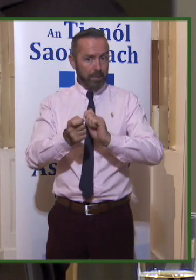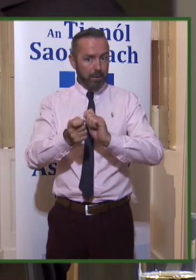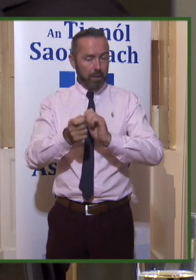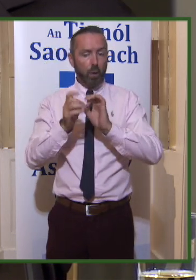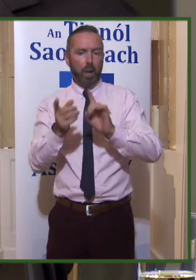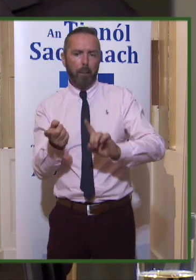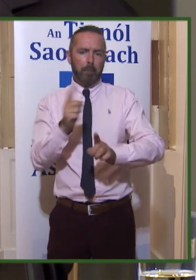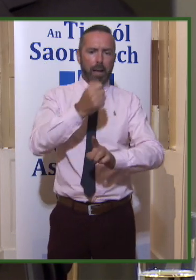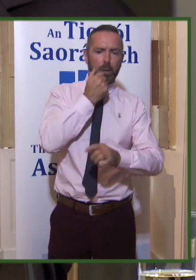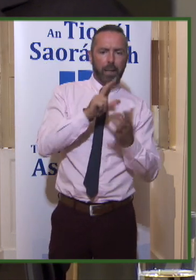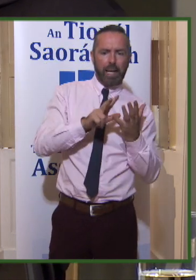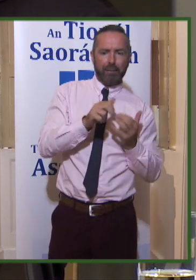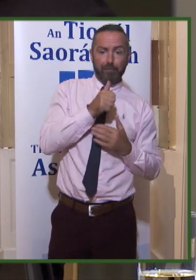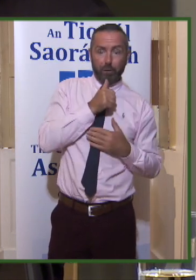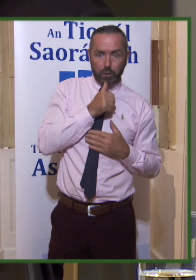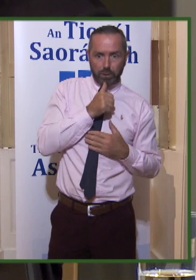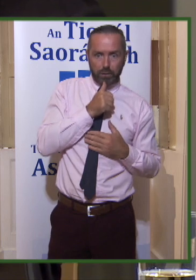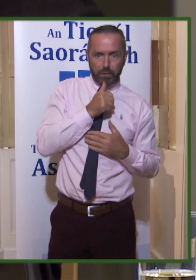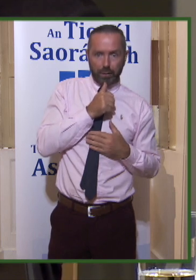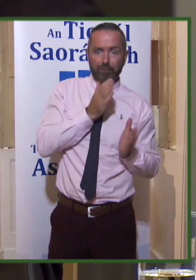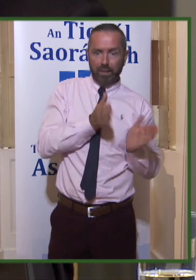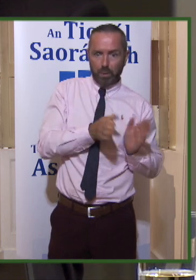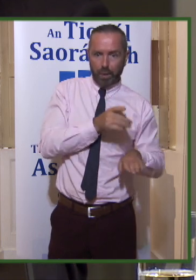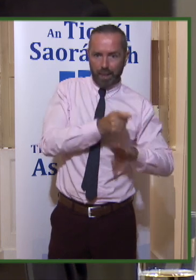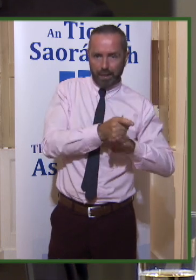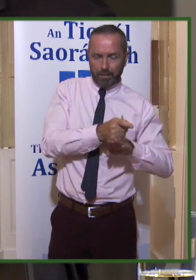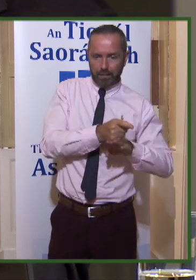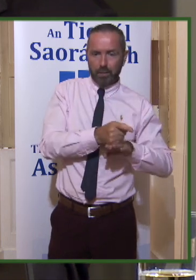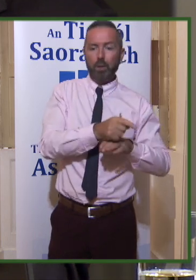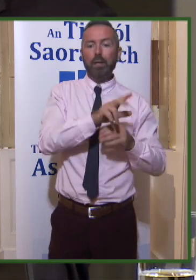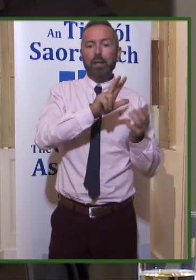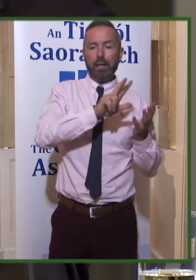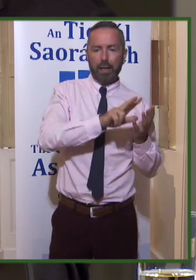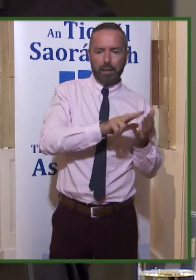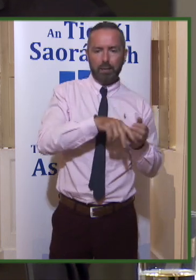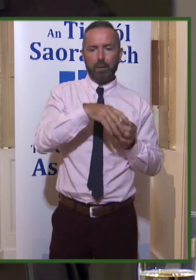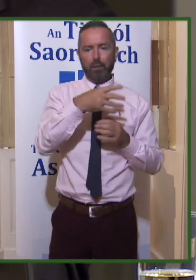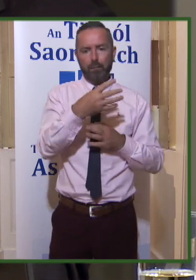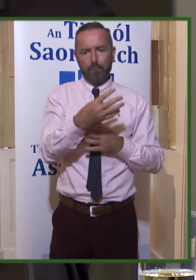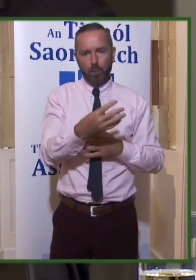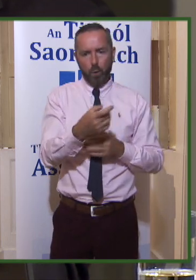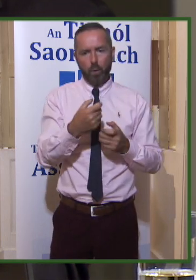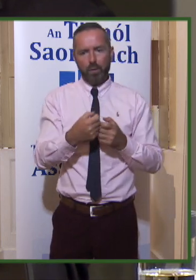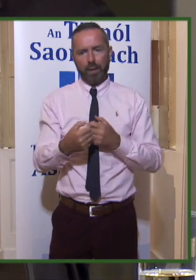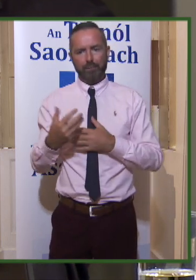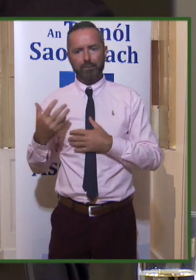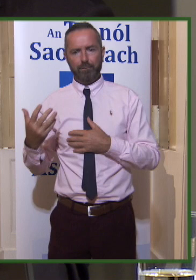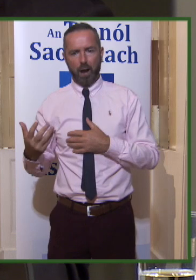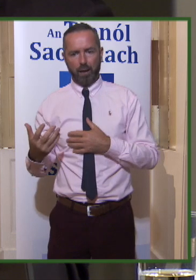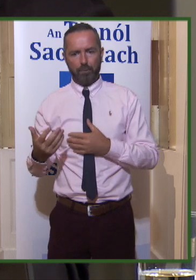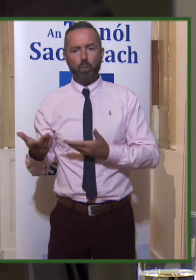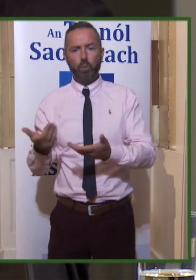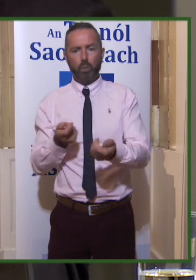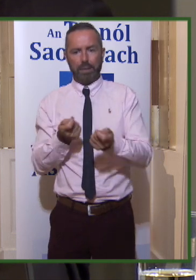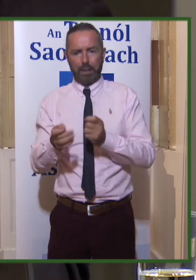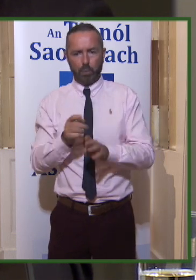number 8, and then I go to number 4, and then to 5. 8, 4, 8, Who has a question on 8? 4,